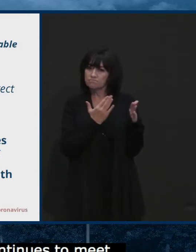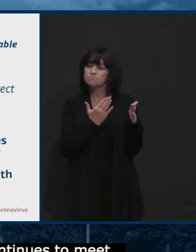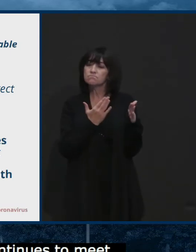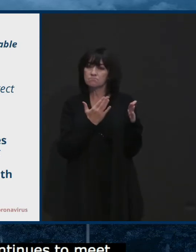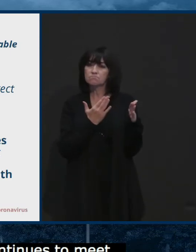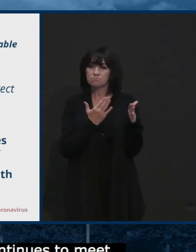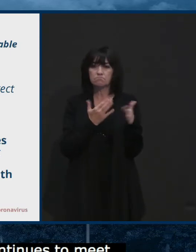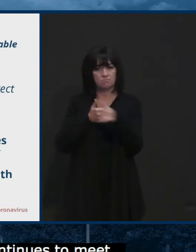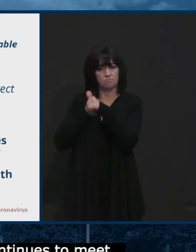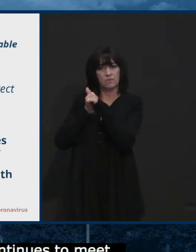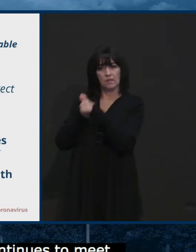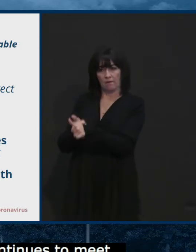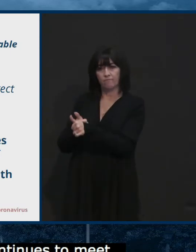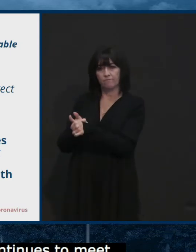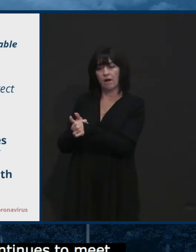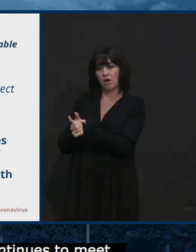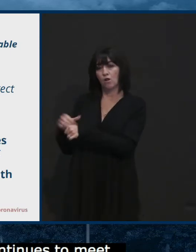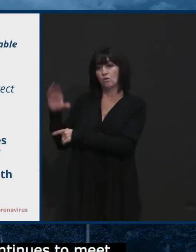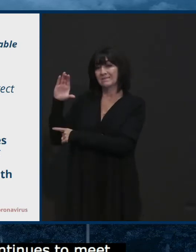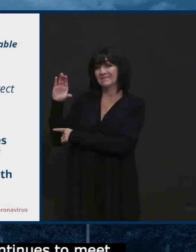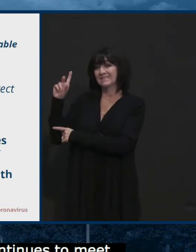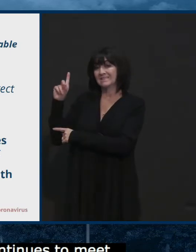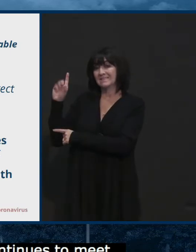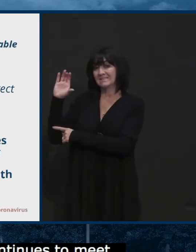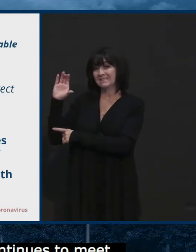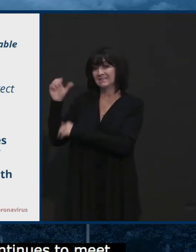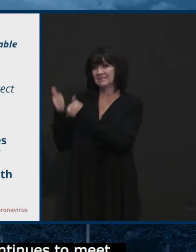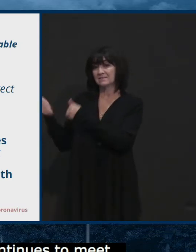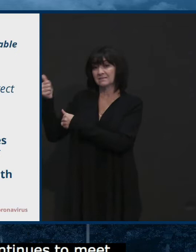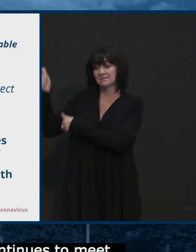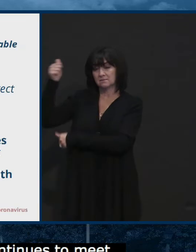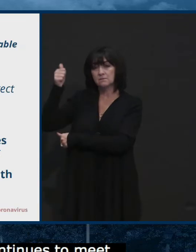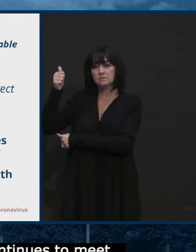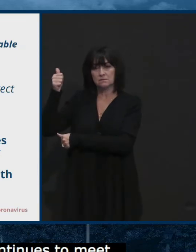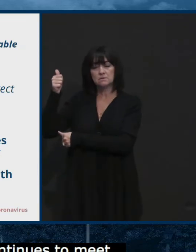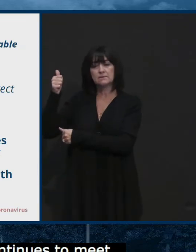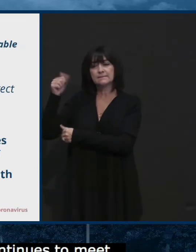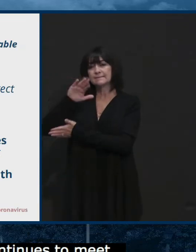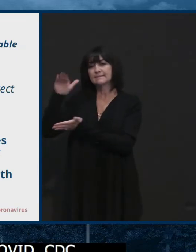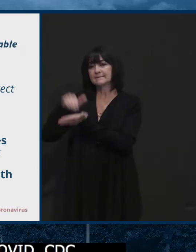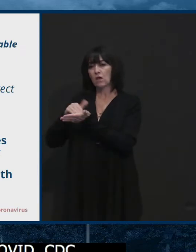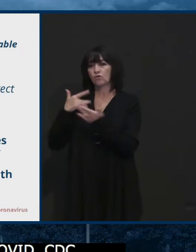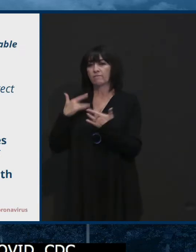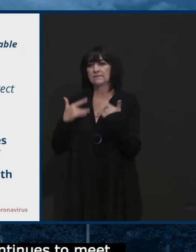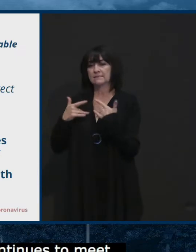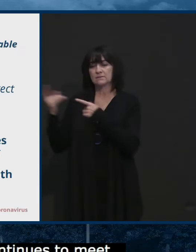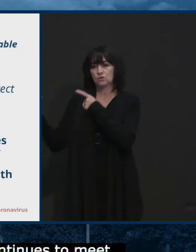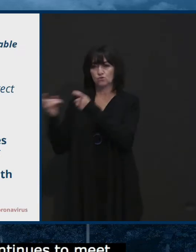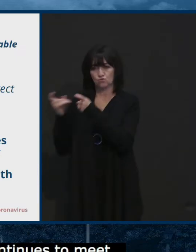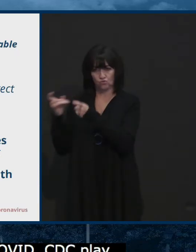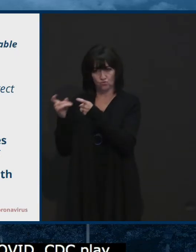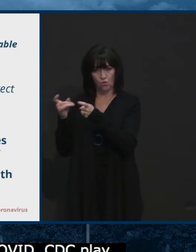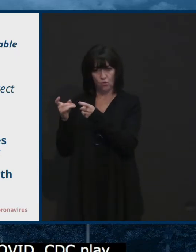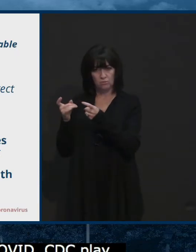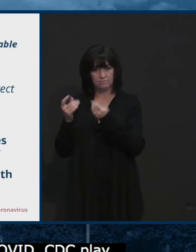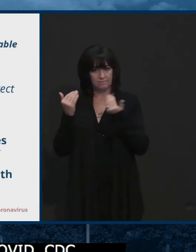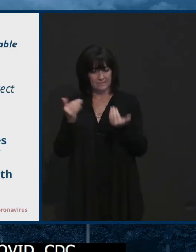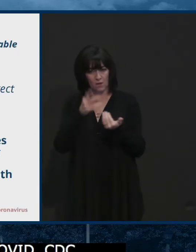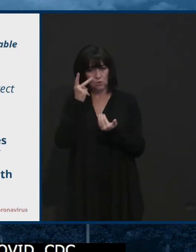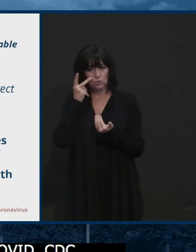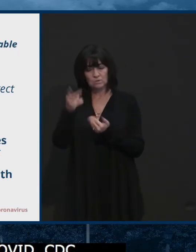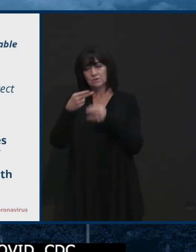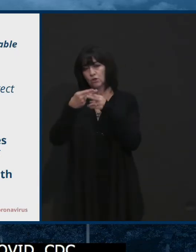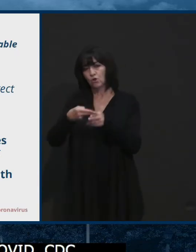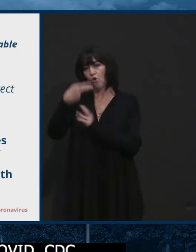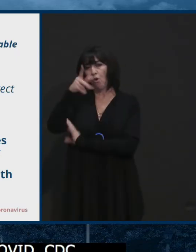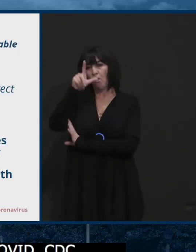CDC playbook was just published last week, so we now have a spot on our website for the vaccine. You can find our playbook. You can find